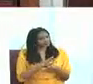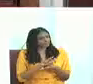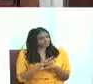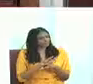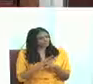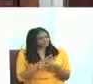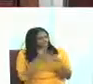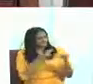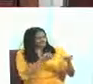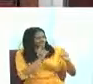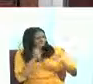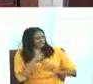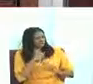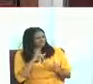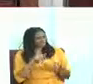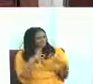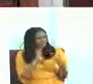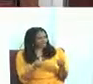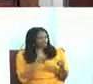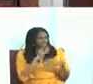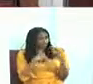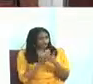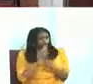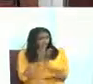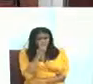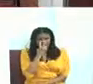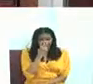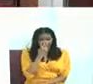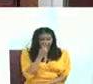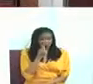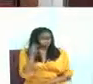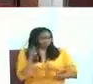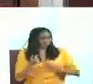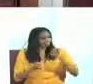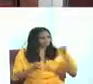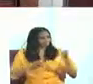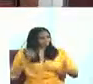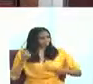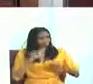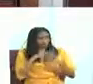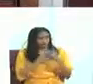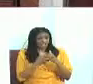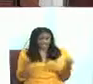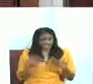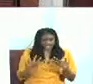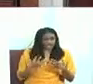Give us the confidence. Take away our doubt. Take away our fear.